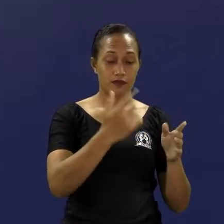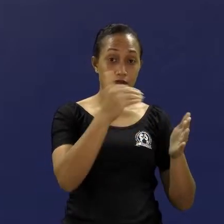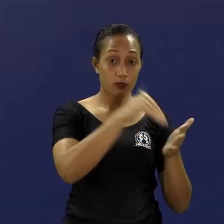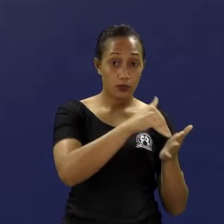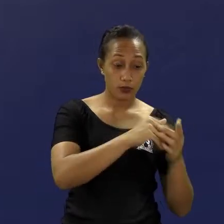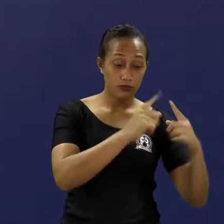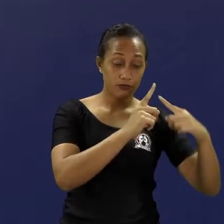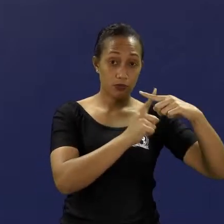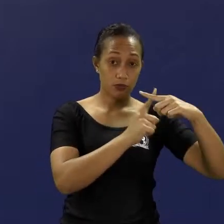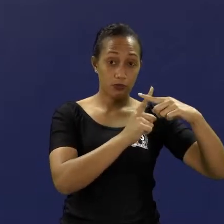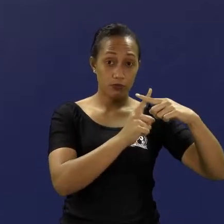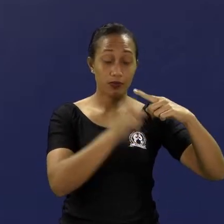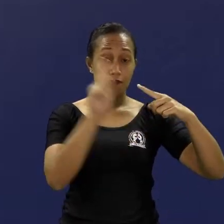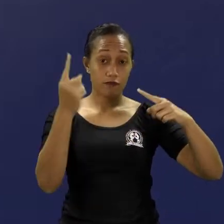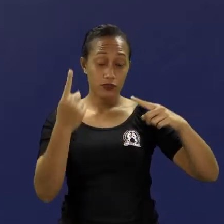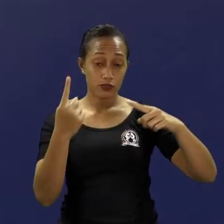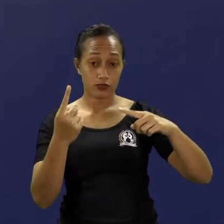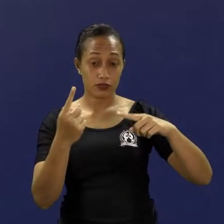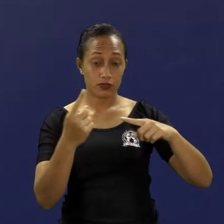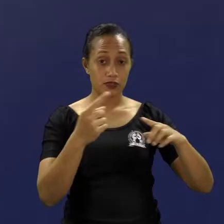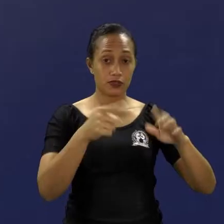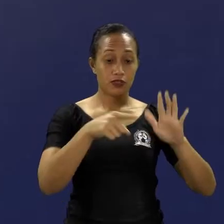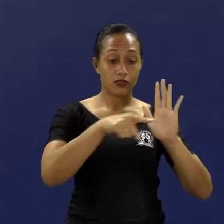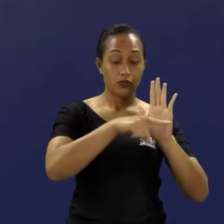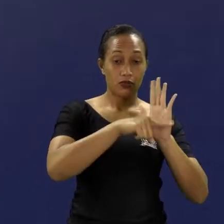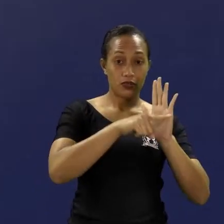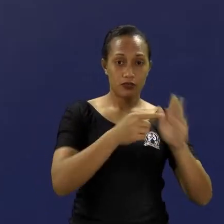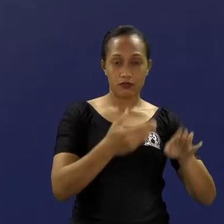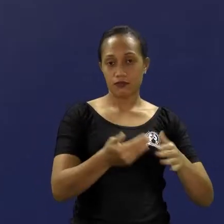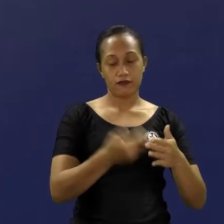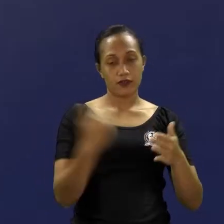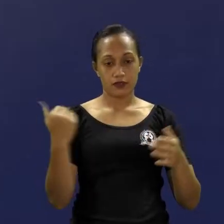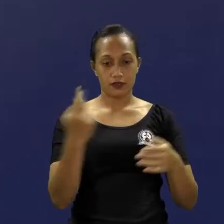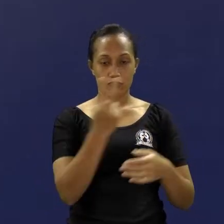mō mua. O tō ese e lua.